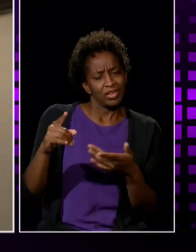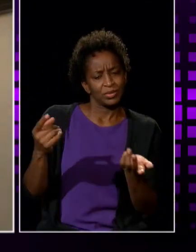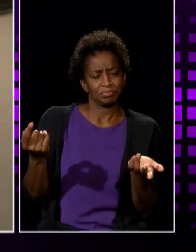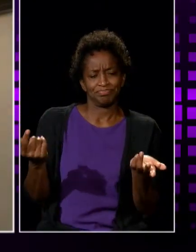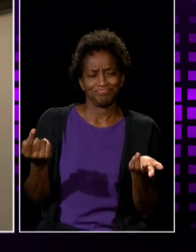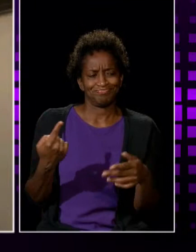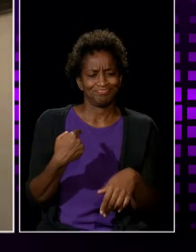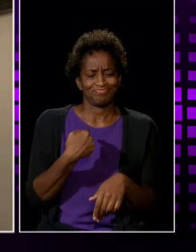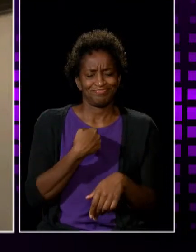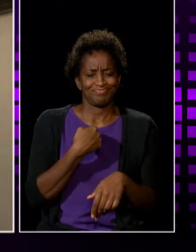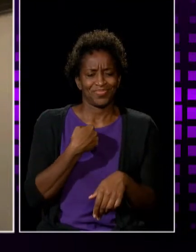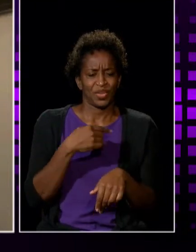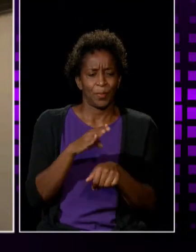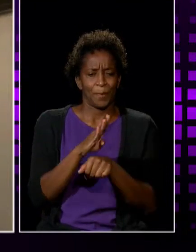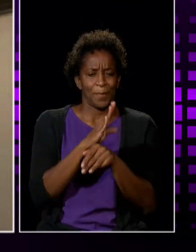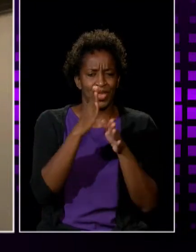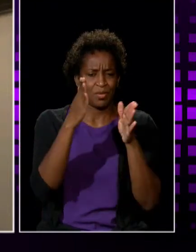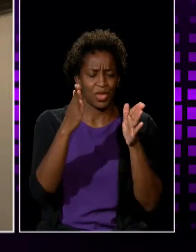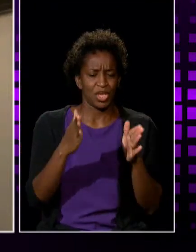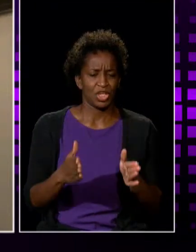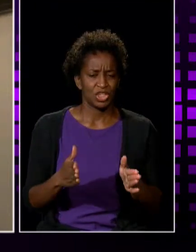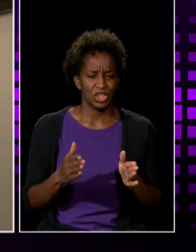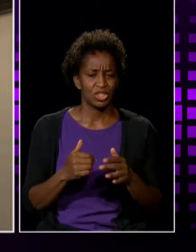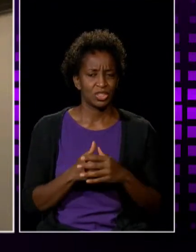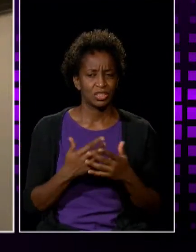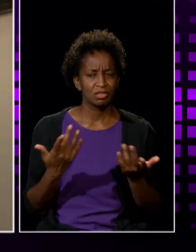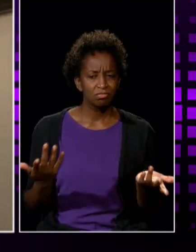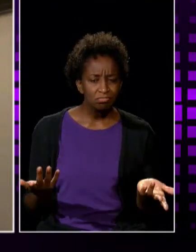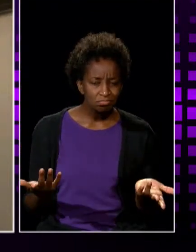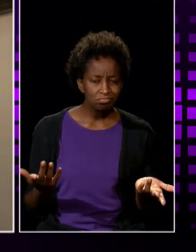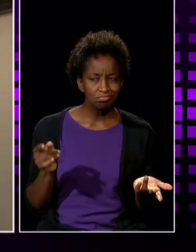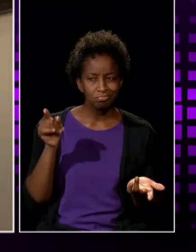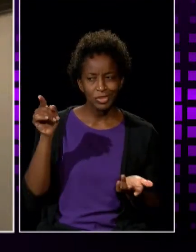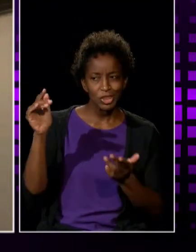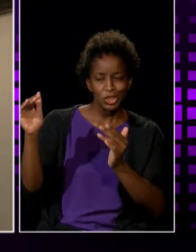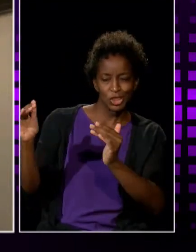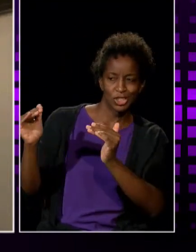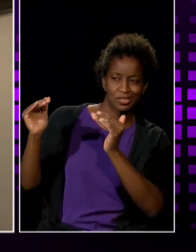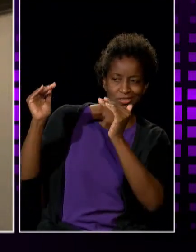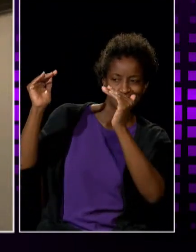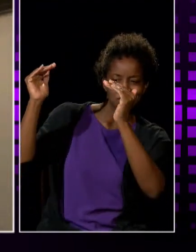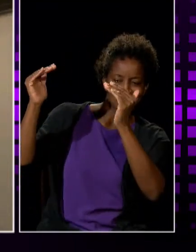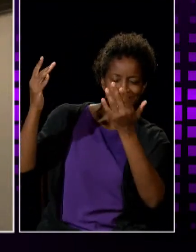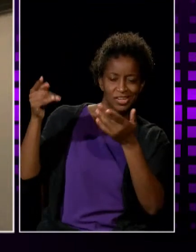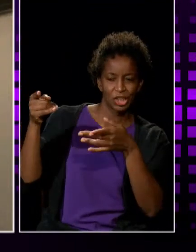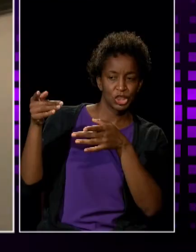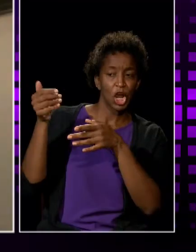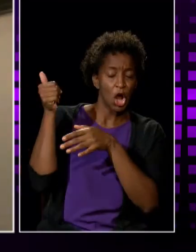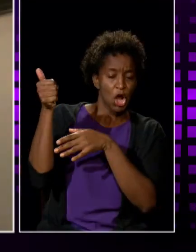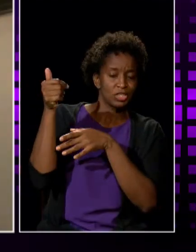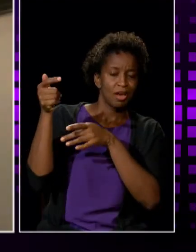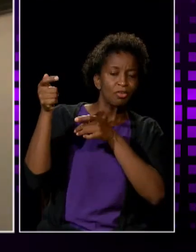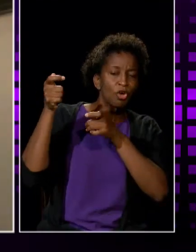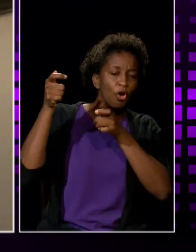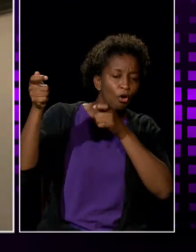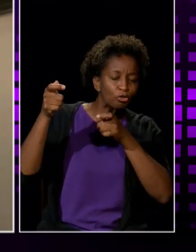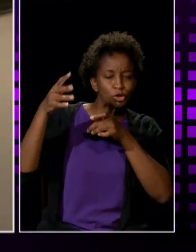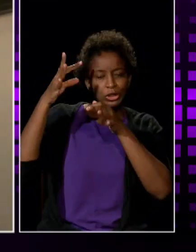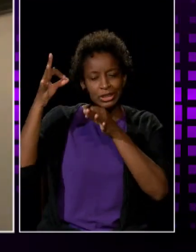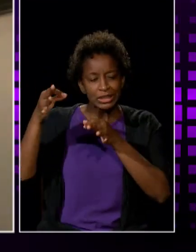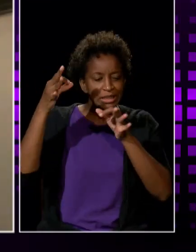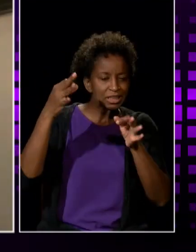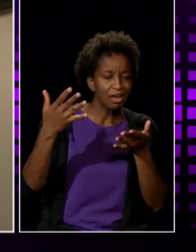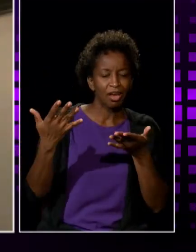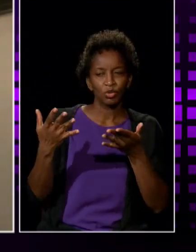wrong with the head of the state being a Barbadian, even if it's a ceremonial figure, even if the person is not